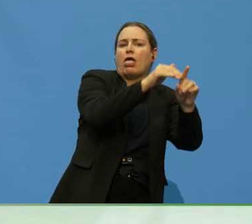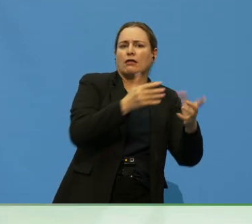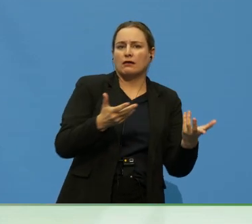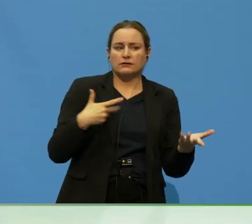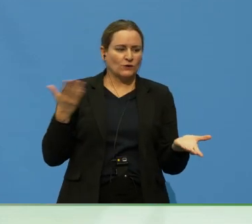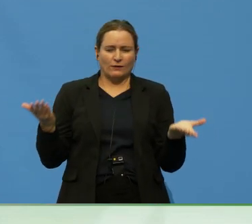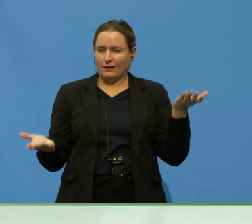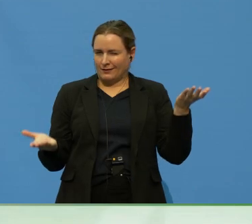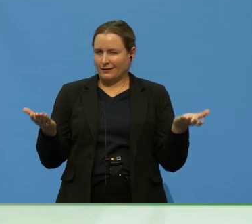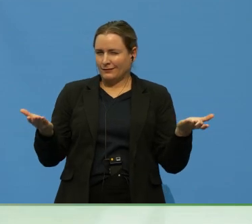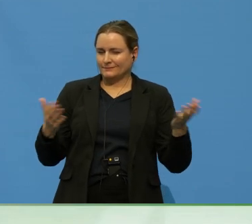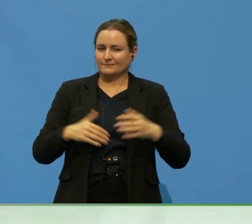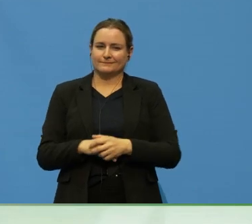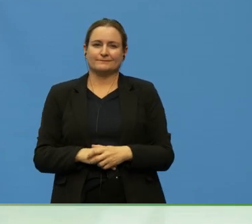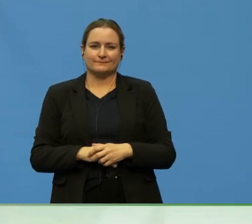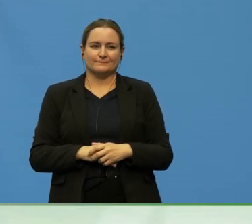for.